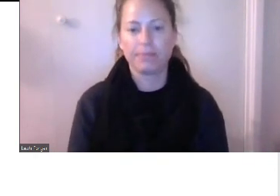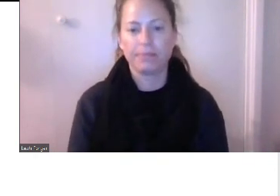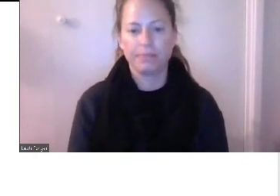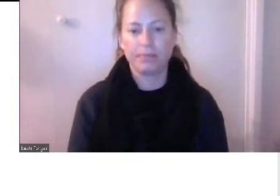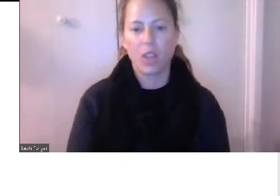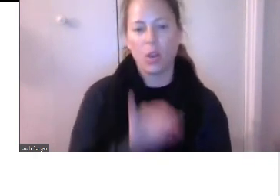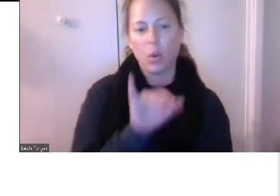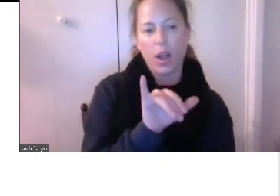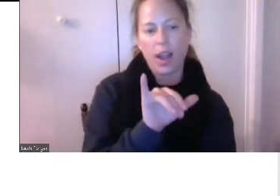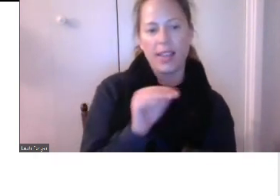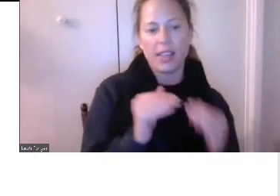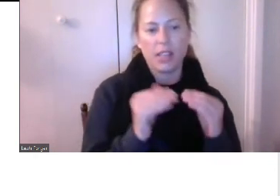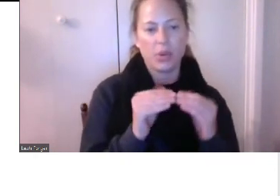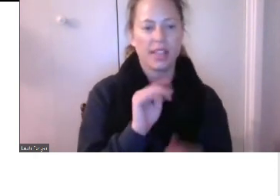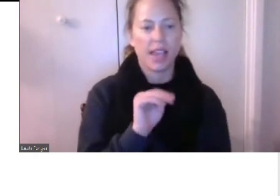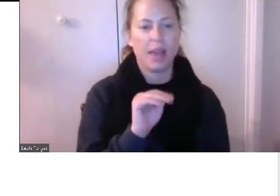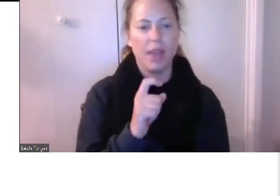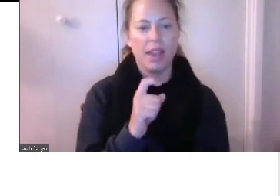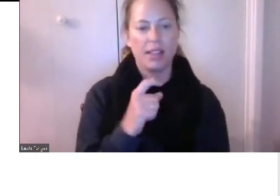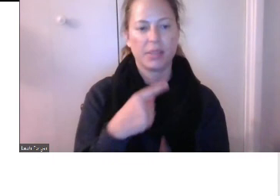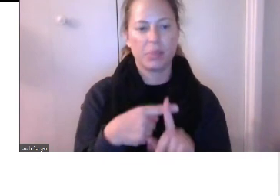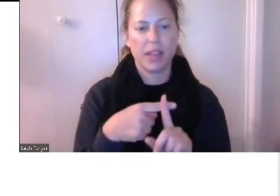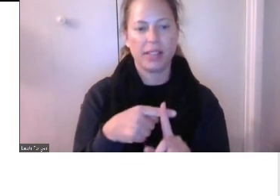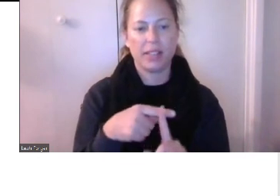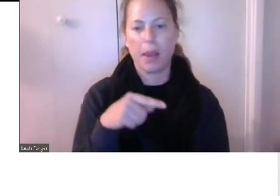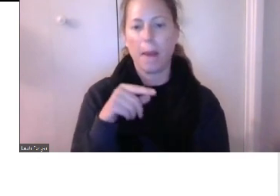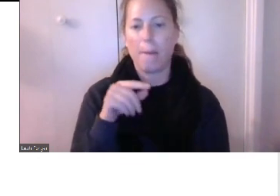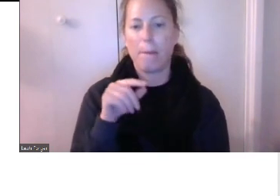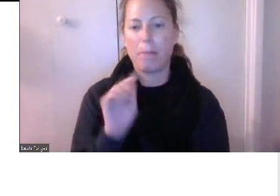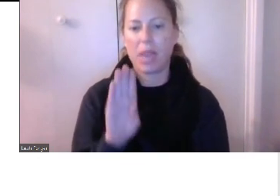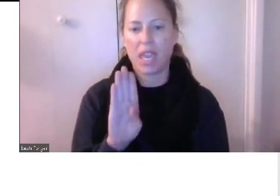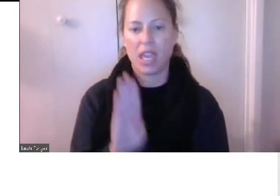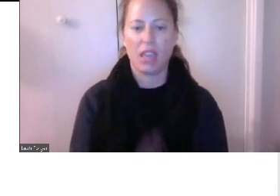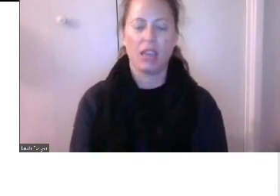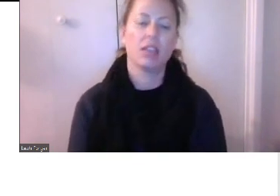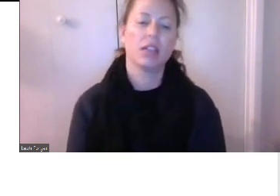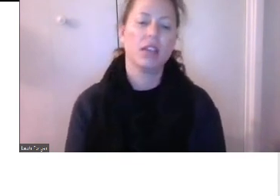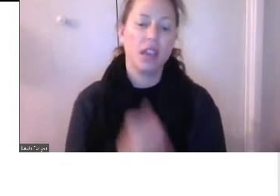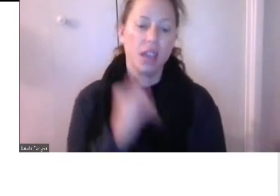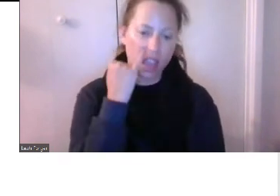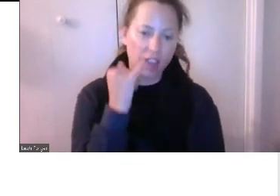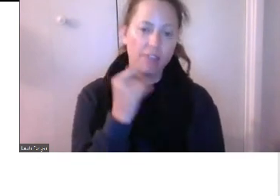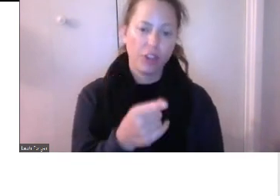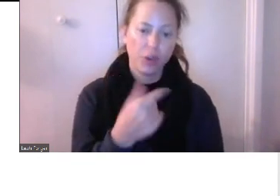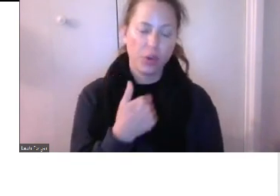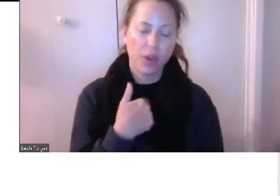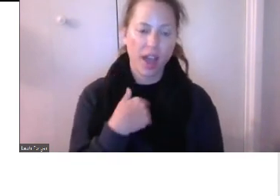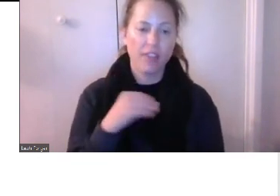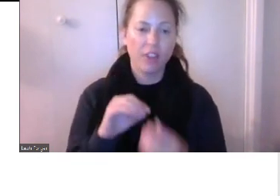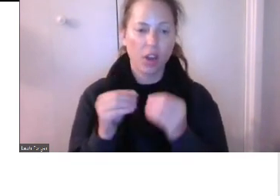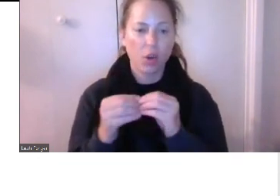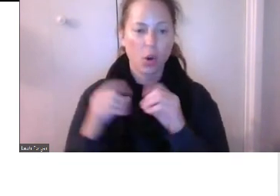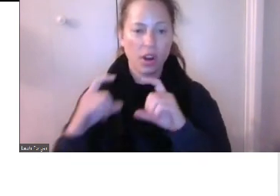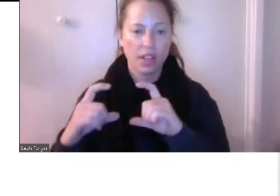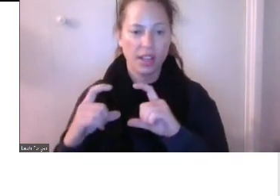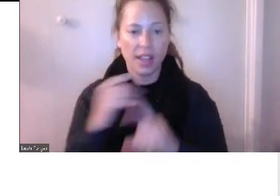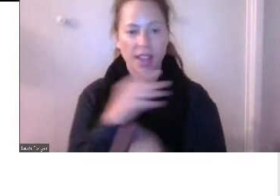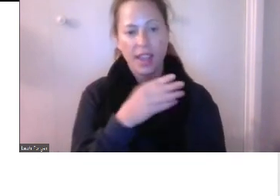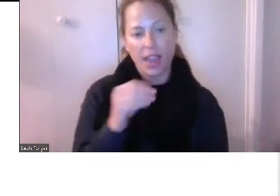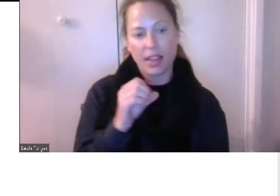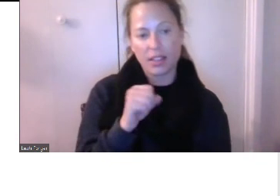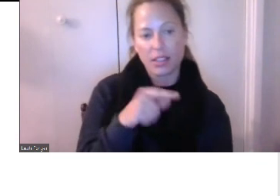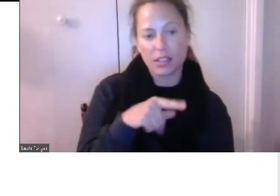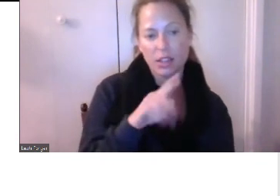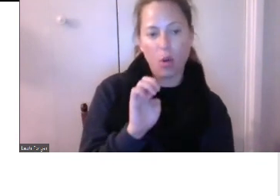b. Okay, if we give you a coordinate and a slope, use the slope and the coordinate and put it in point